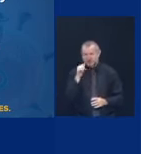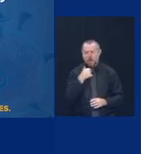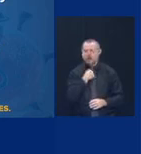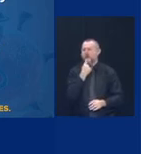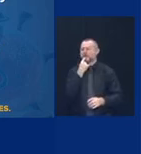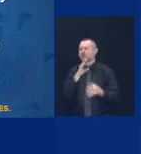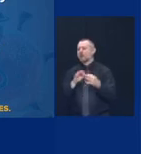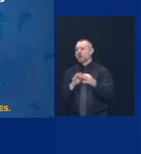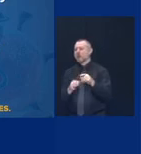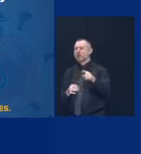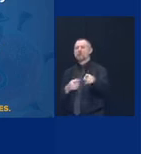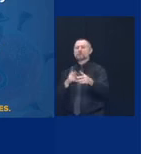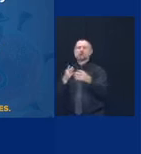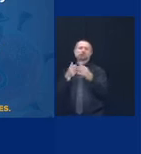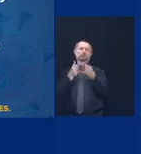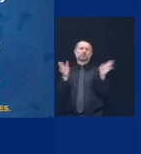generally.